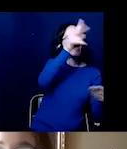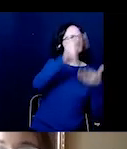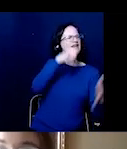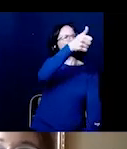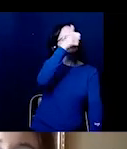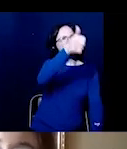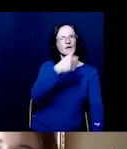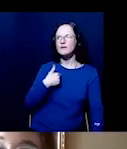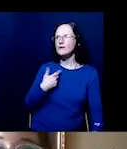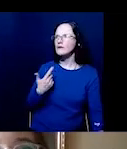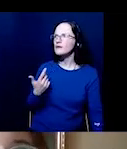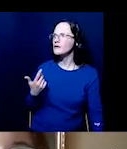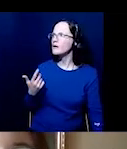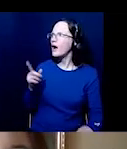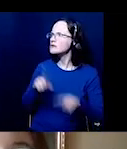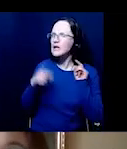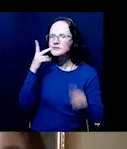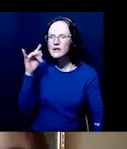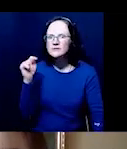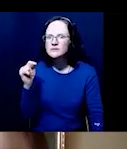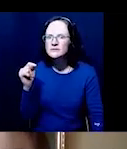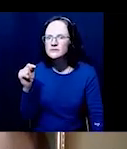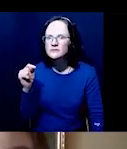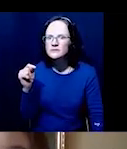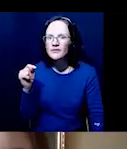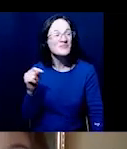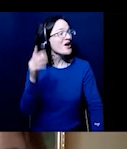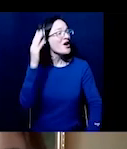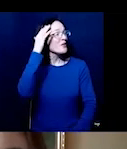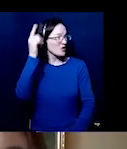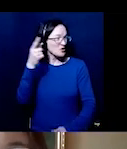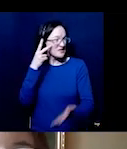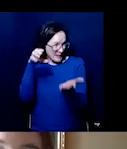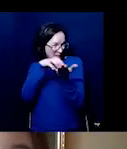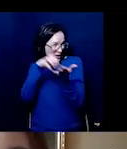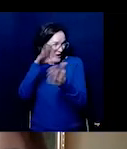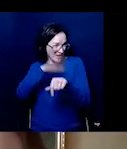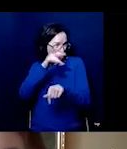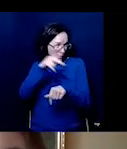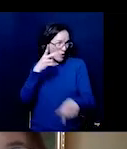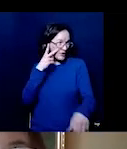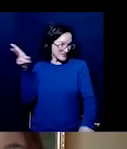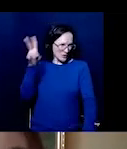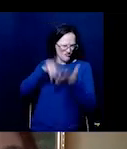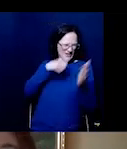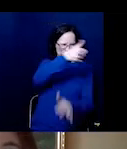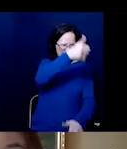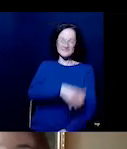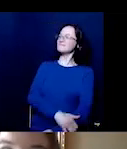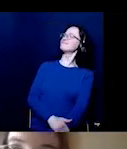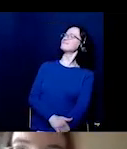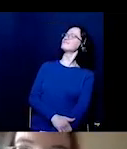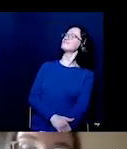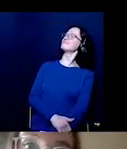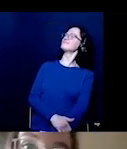teachers who are like, okay, so this is written on the PowerPoint, so I'm just gonna skip this, and everybody got it because they can see the